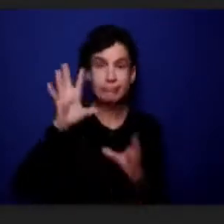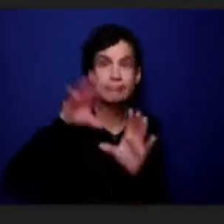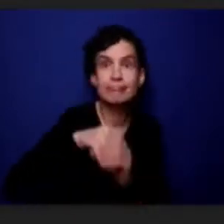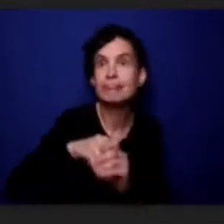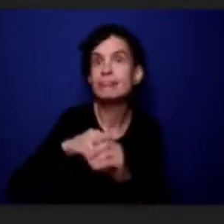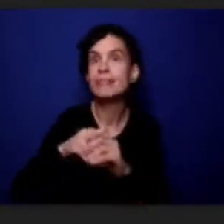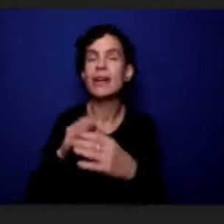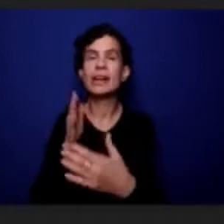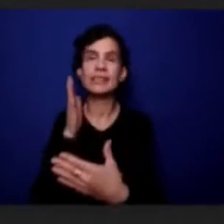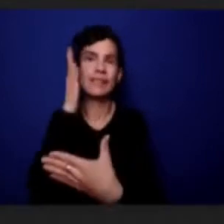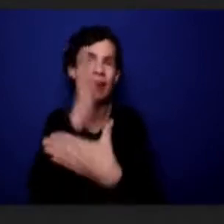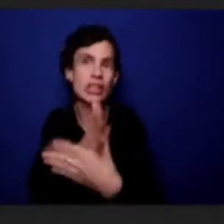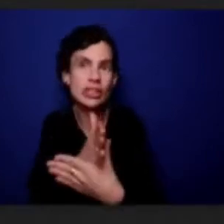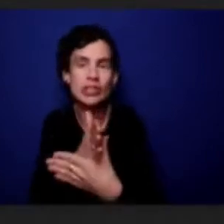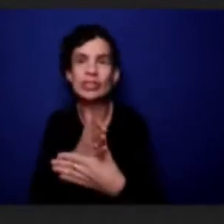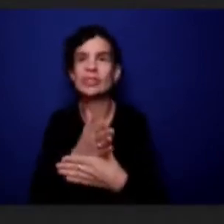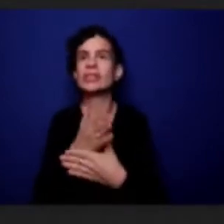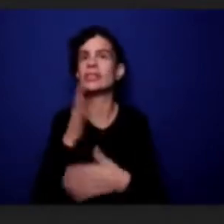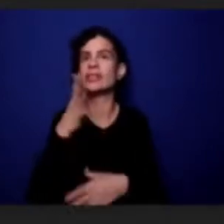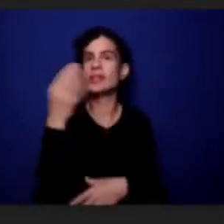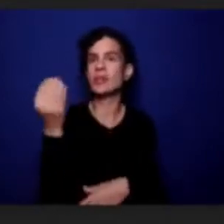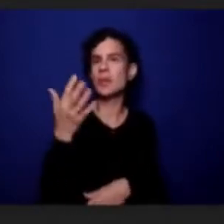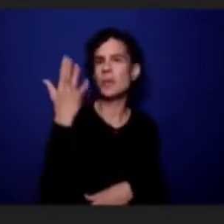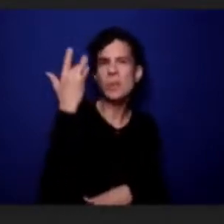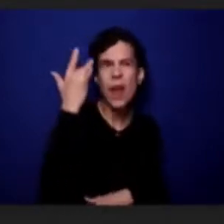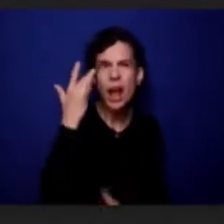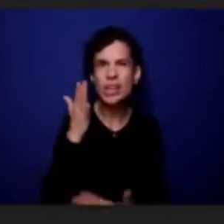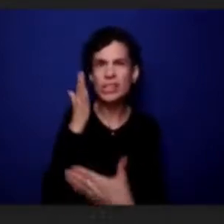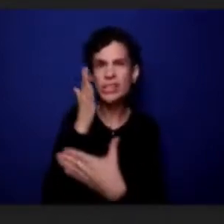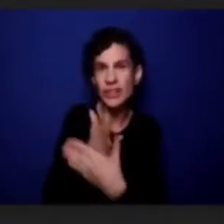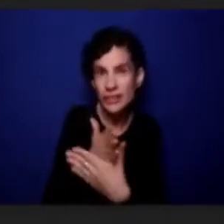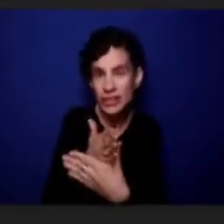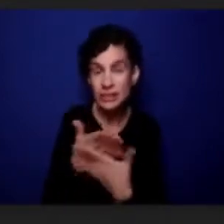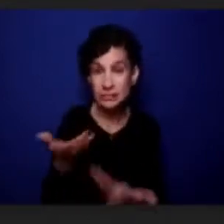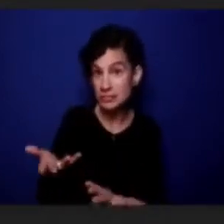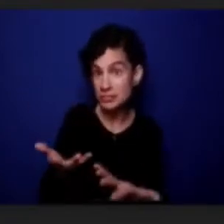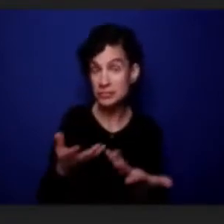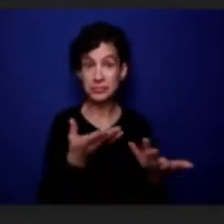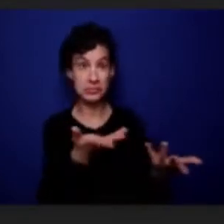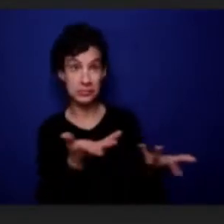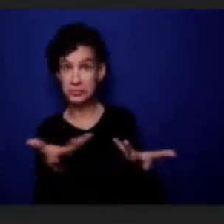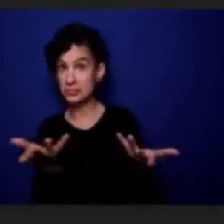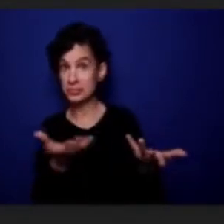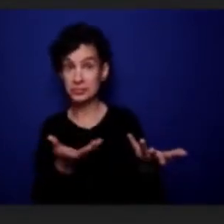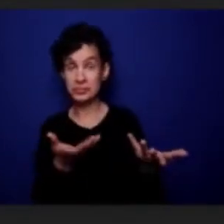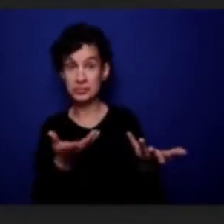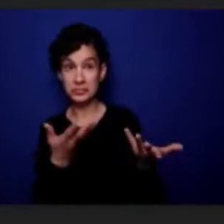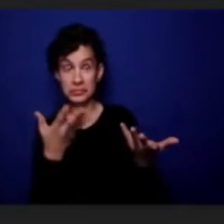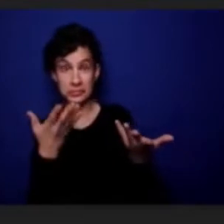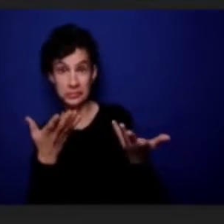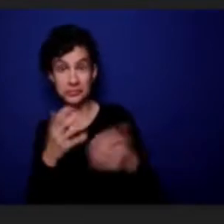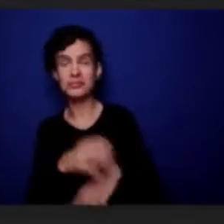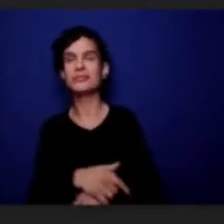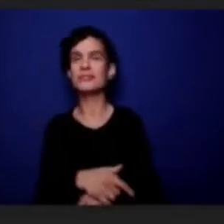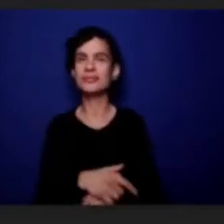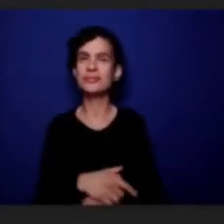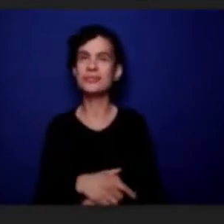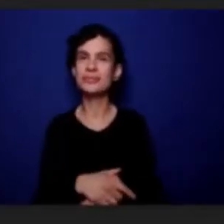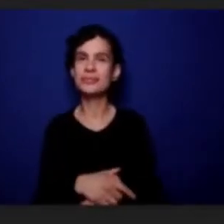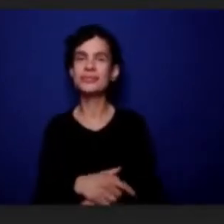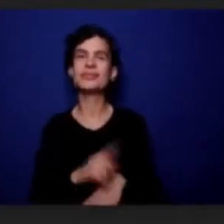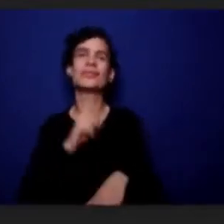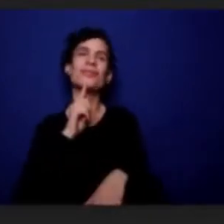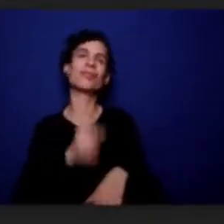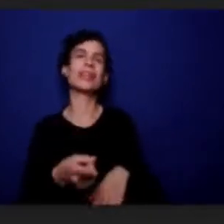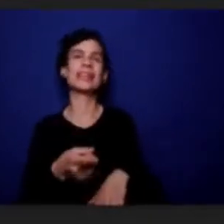And we're definitely encouraged to think, if you're going to make an intervention, think about why you're making that intervention.